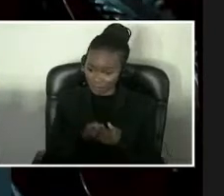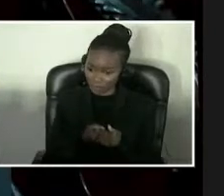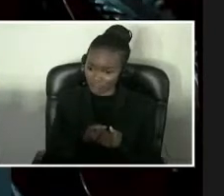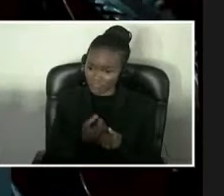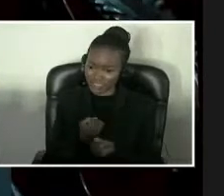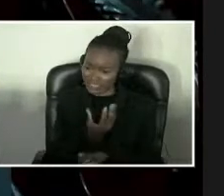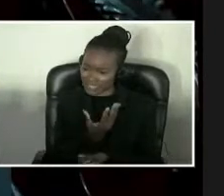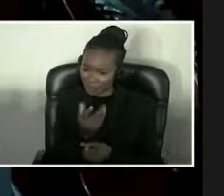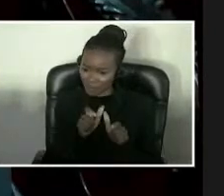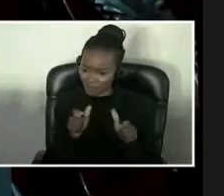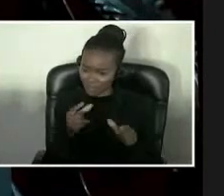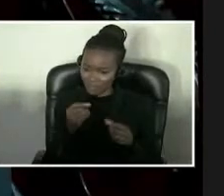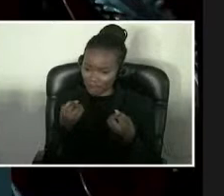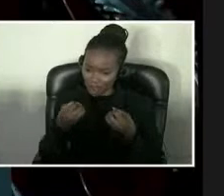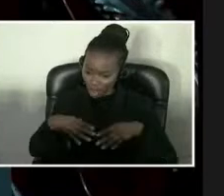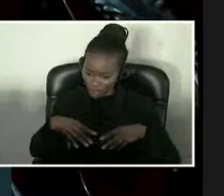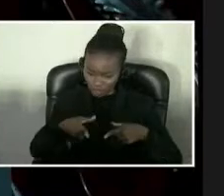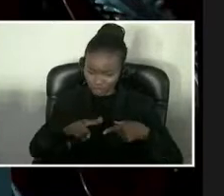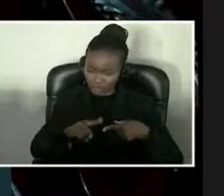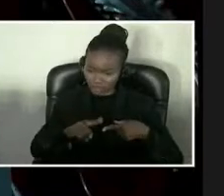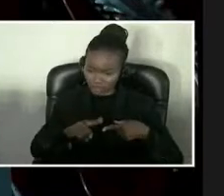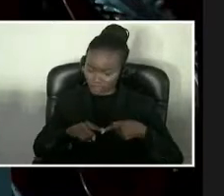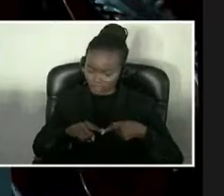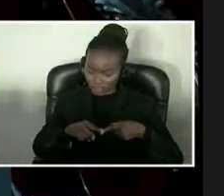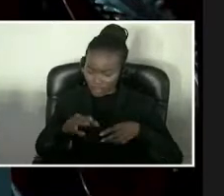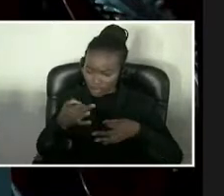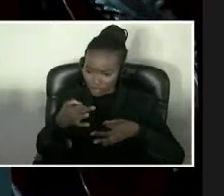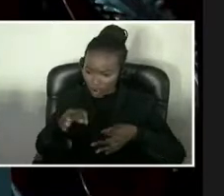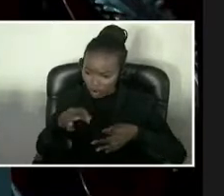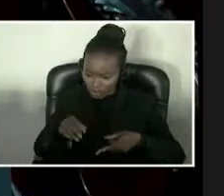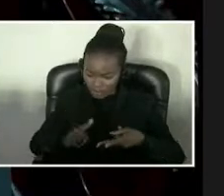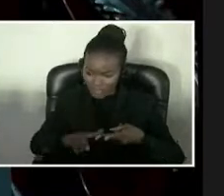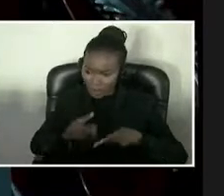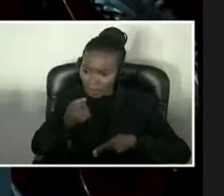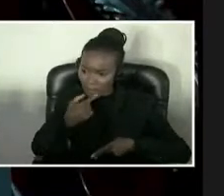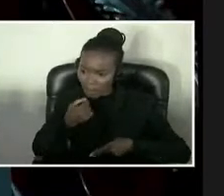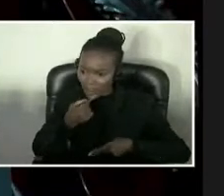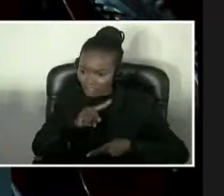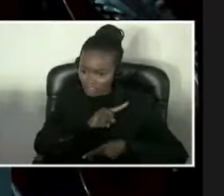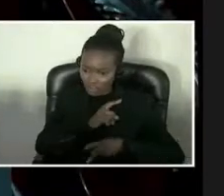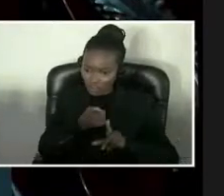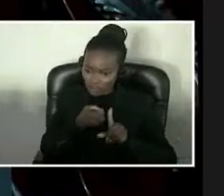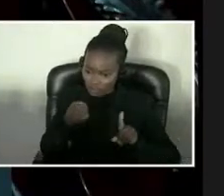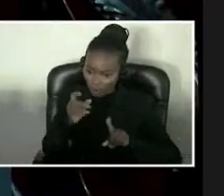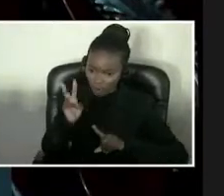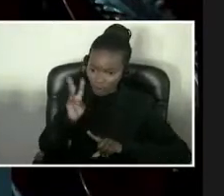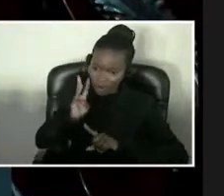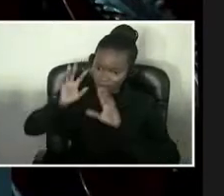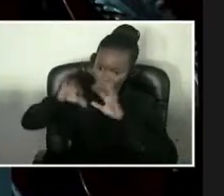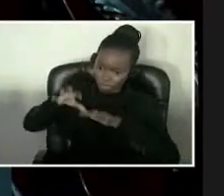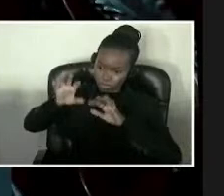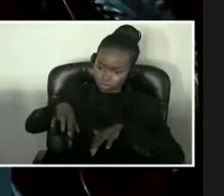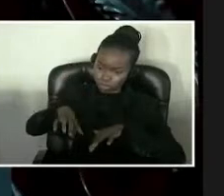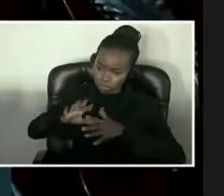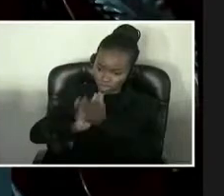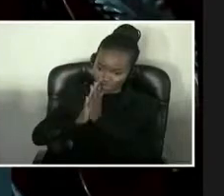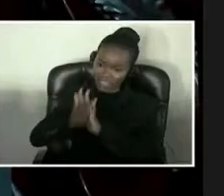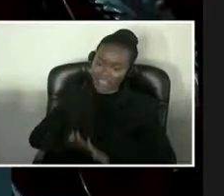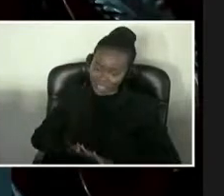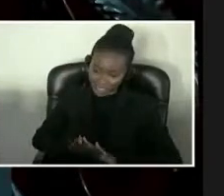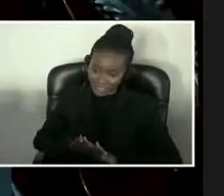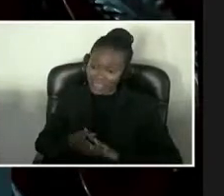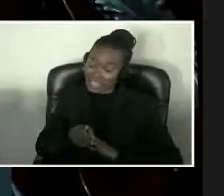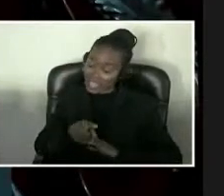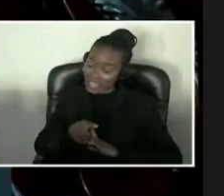documents and medication due to this flight a disaster the department should take